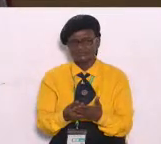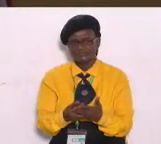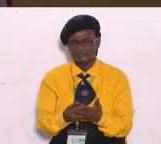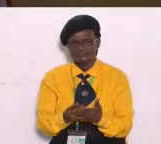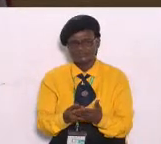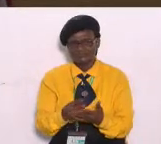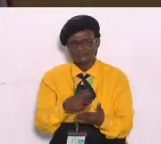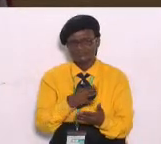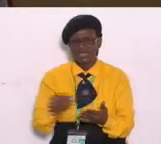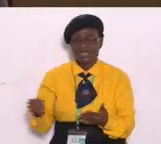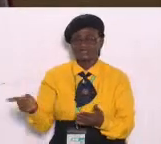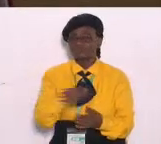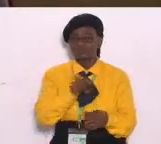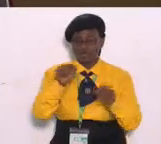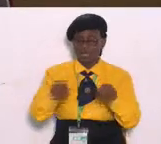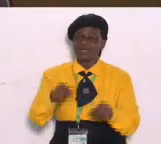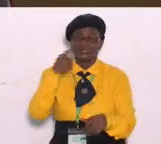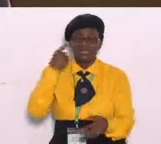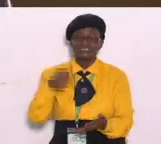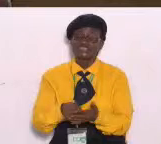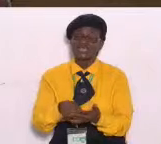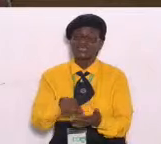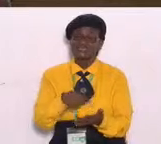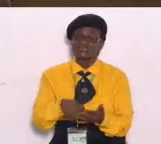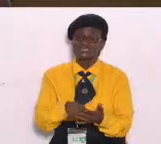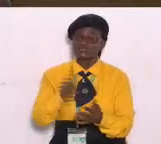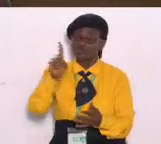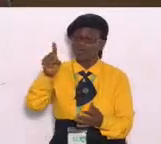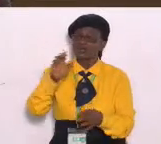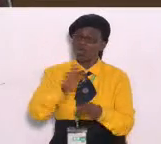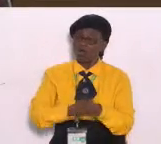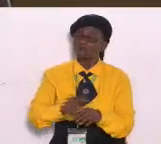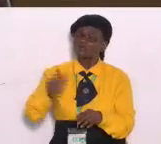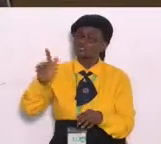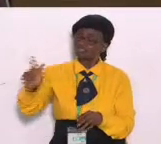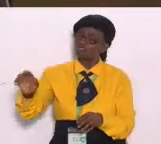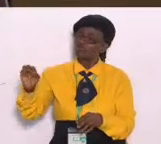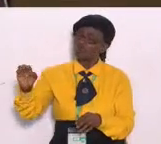And you can check this one on Google,